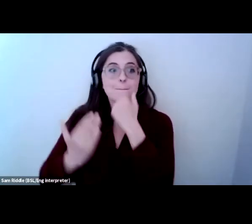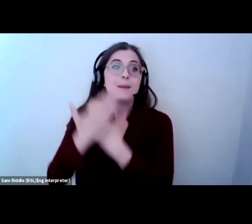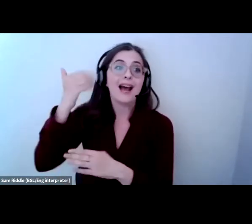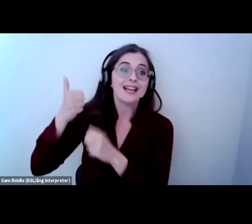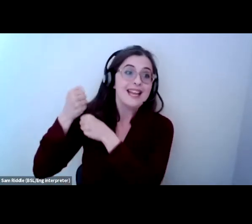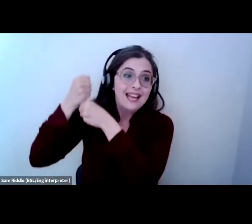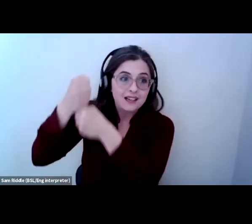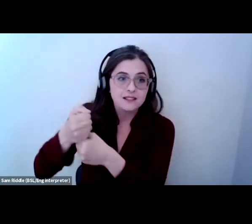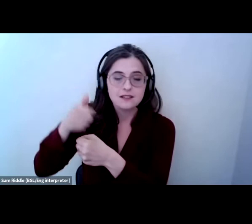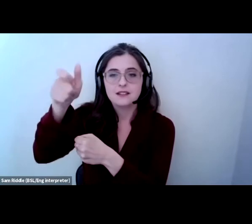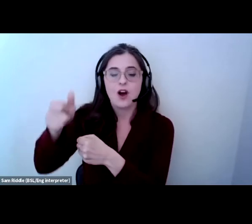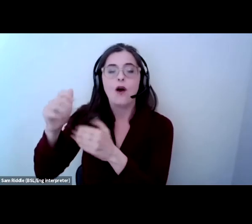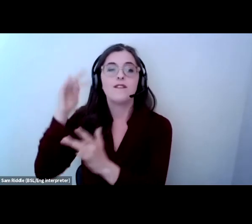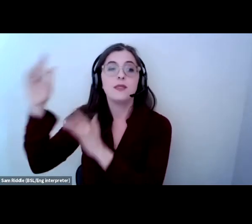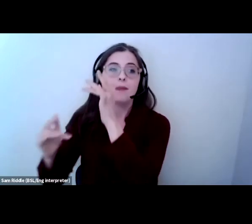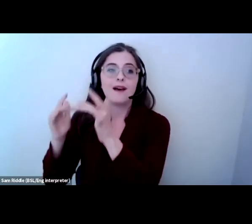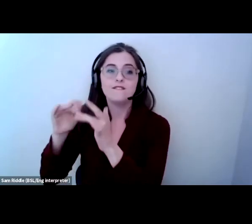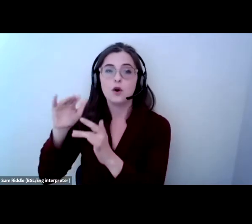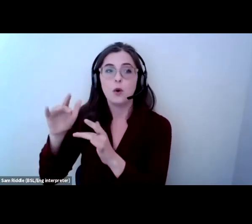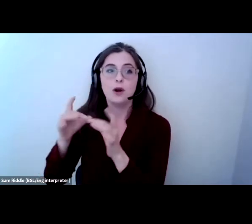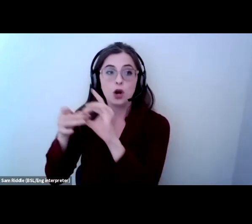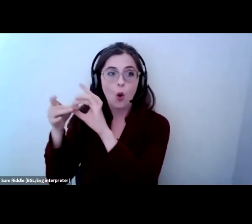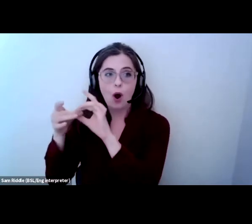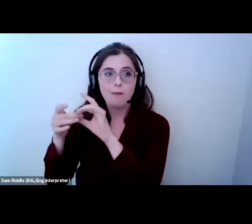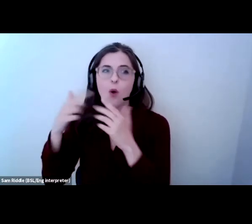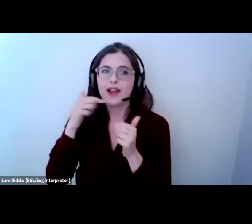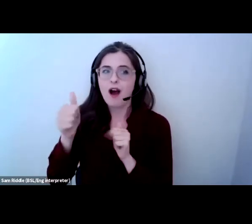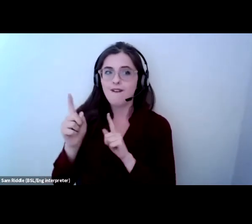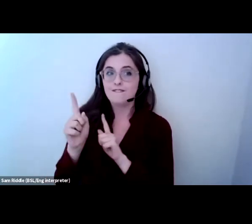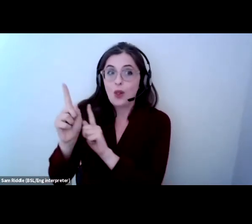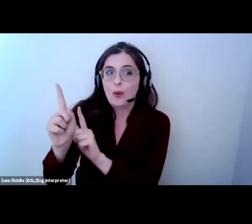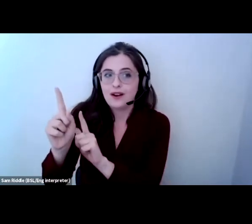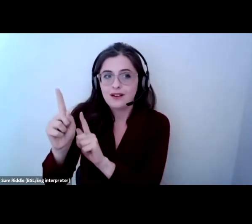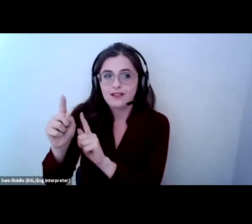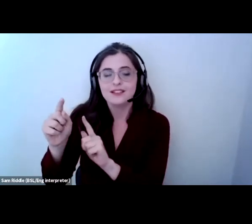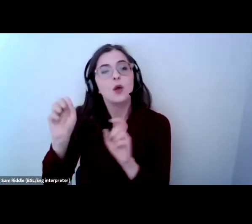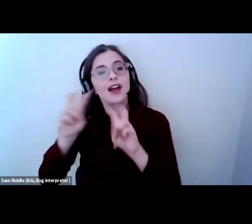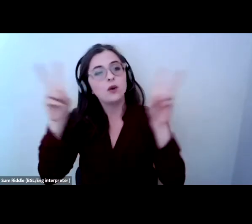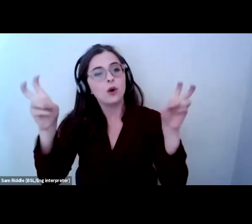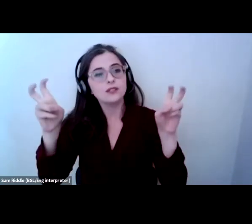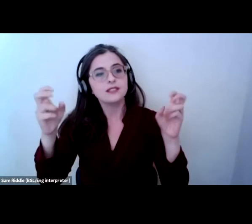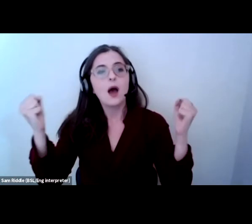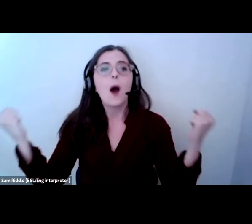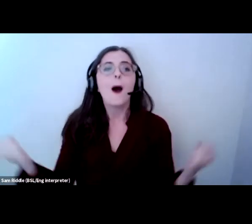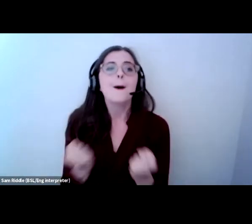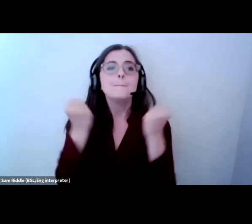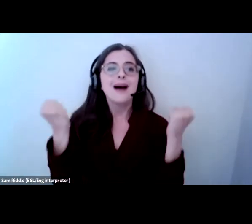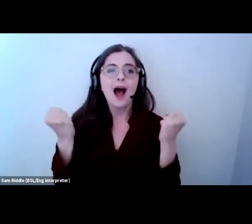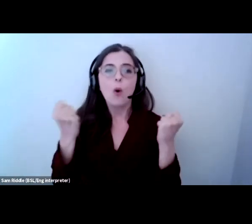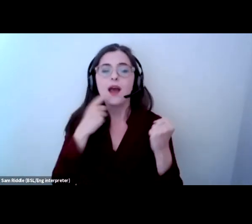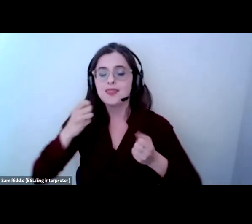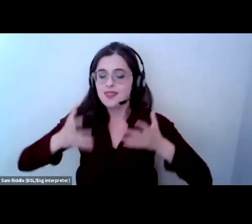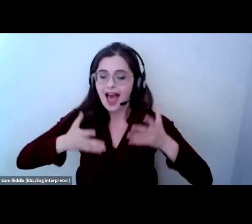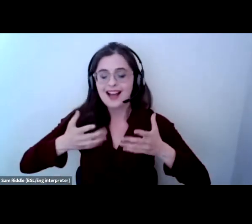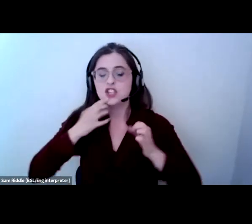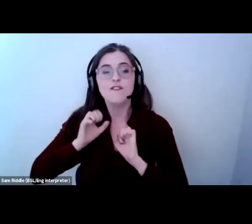co-op movement in the UK. And this is a quote from them, just saying, "Power in the hands of those who matter the most, the people